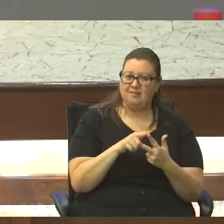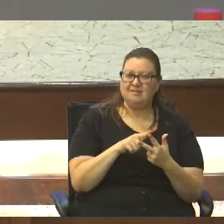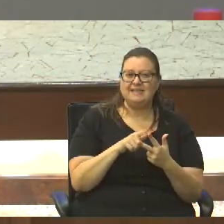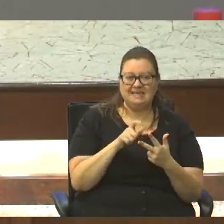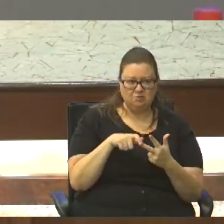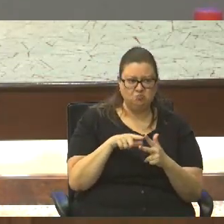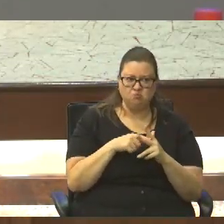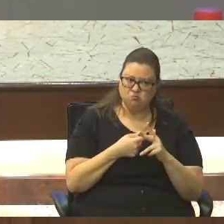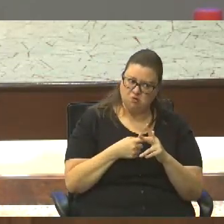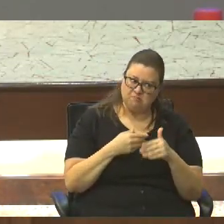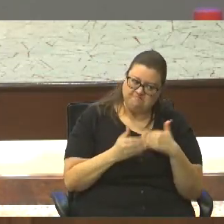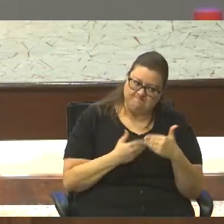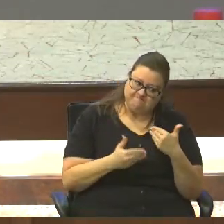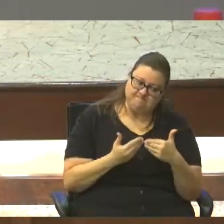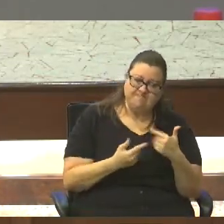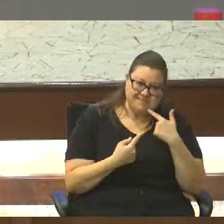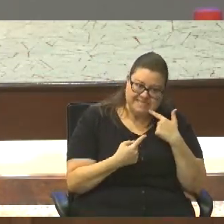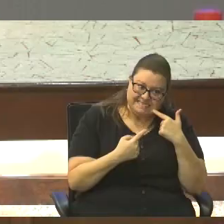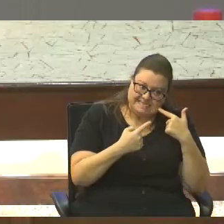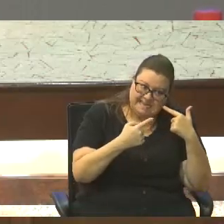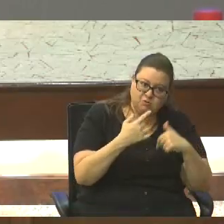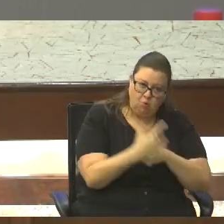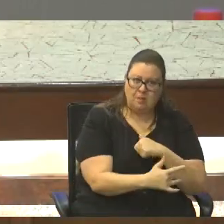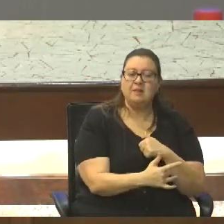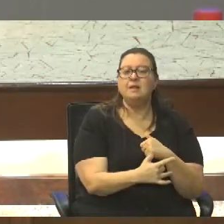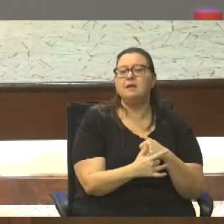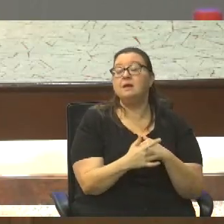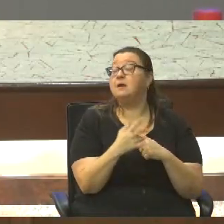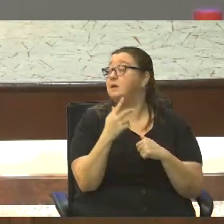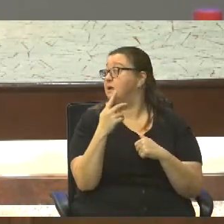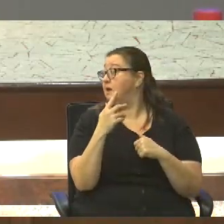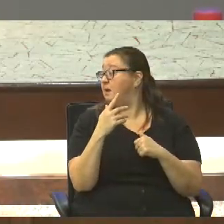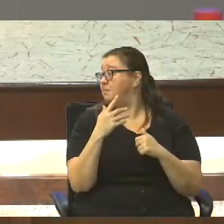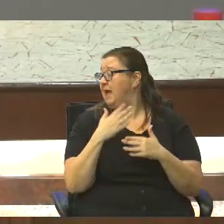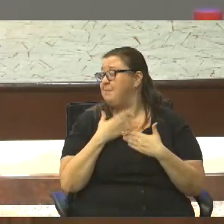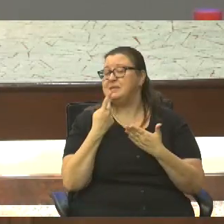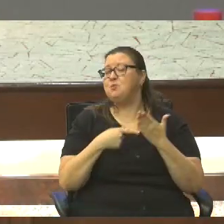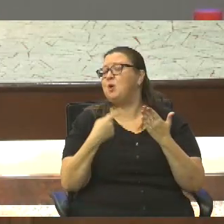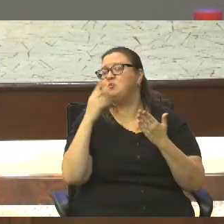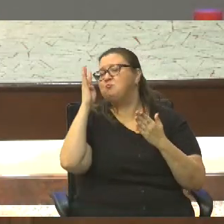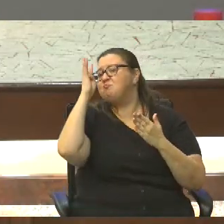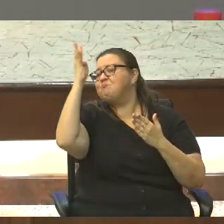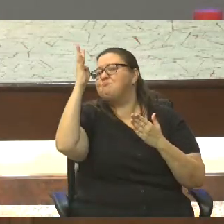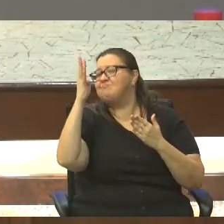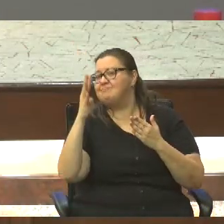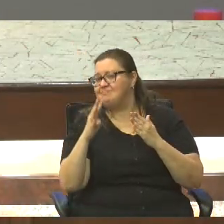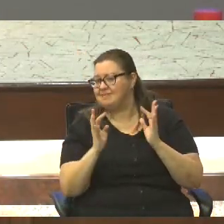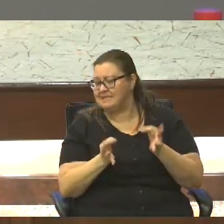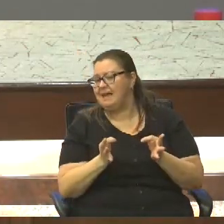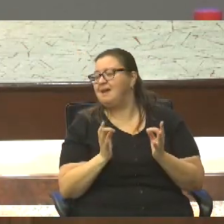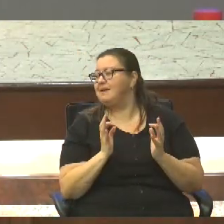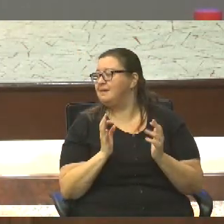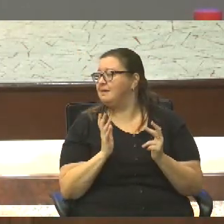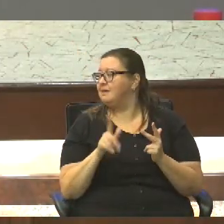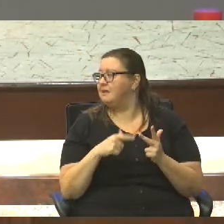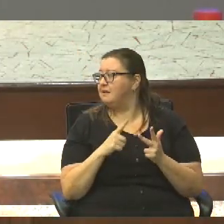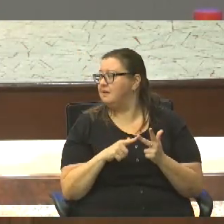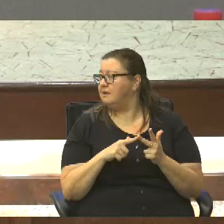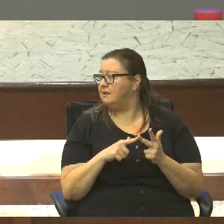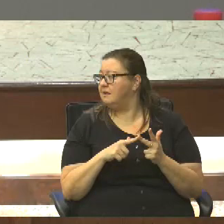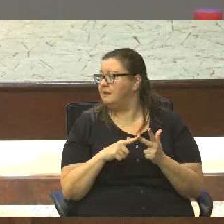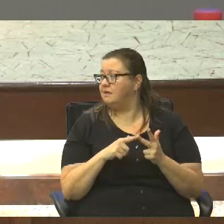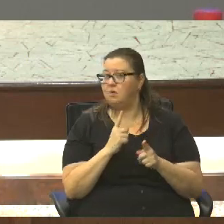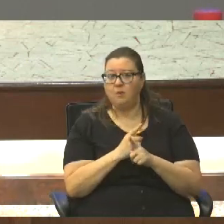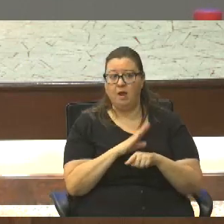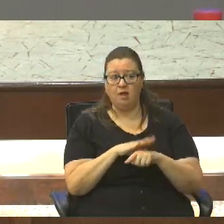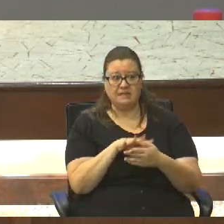traction. I'm excited to see what we come up with on that. And then pre-launch by the end of the year. I mean, this is great. You're right on schedule, right